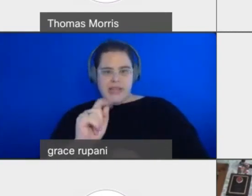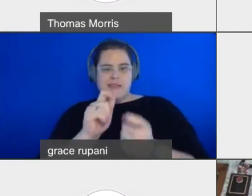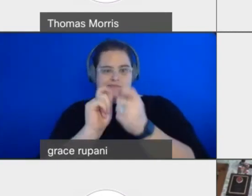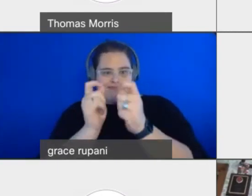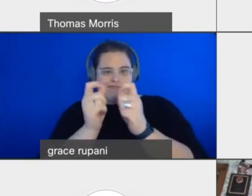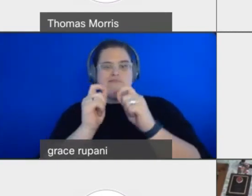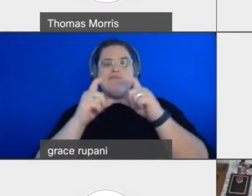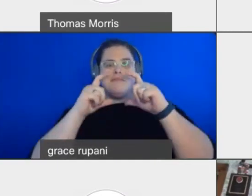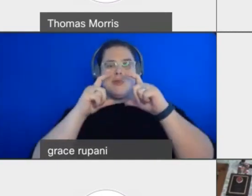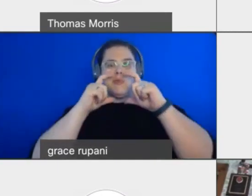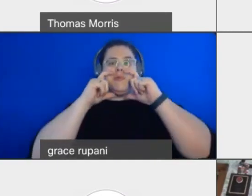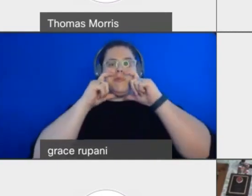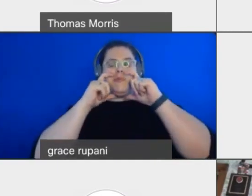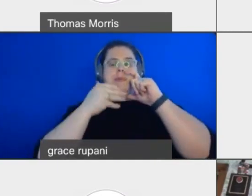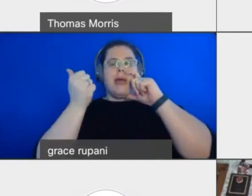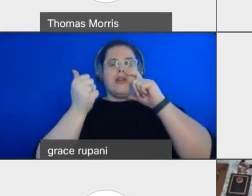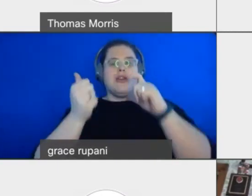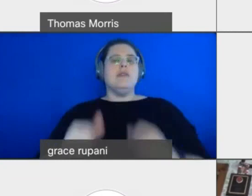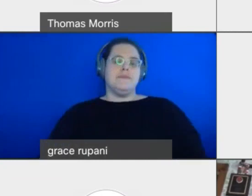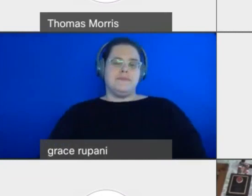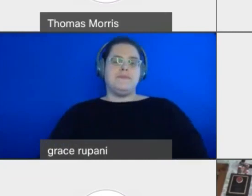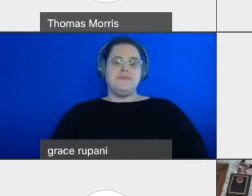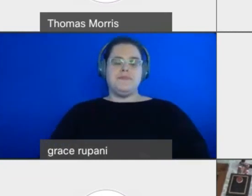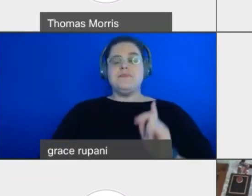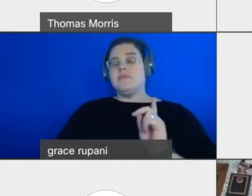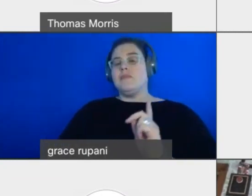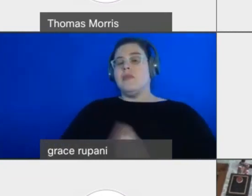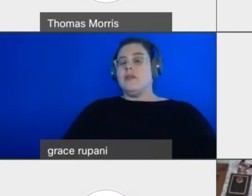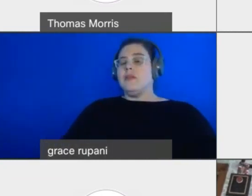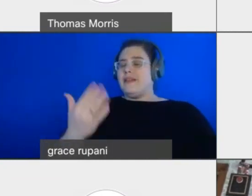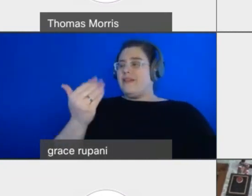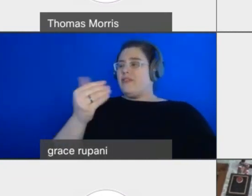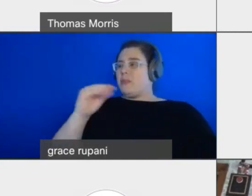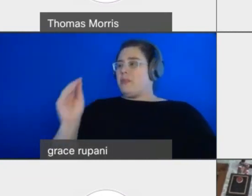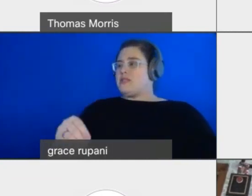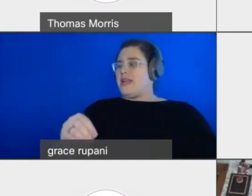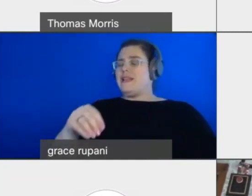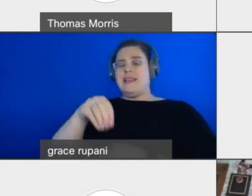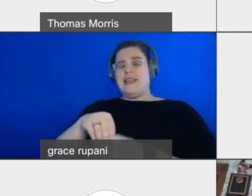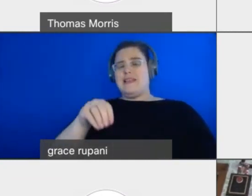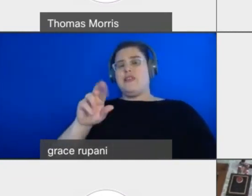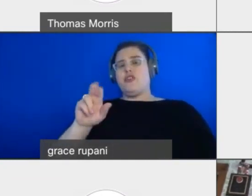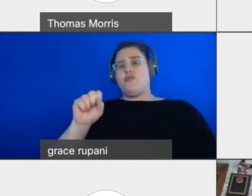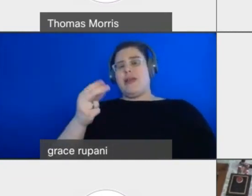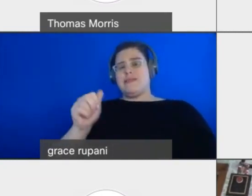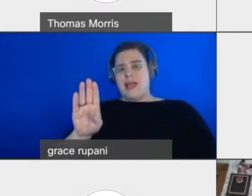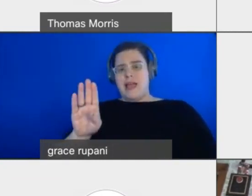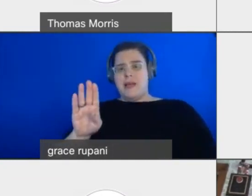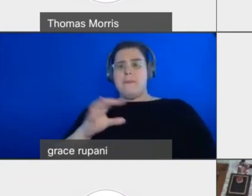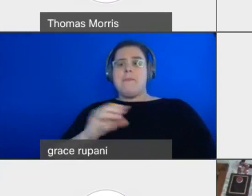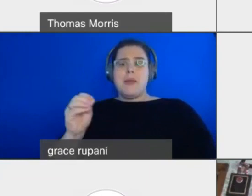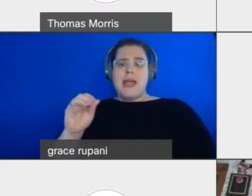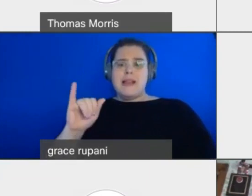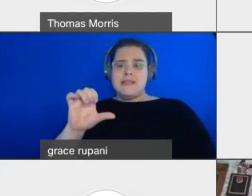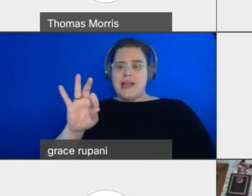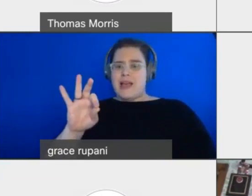Of the 15% of the people in ICFs and residential habilitation who did not get vaccines in the first round,